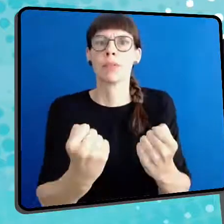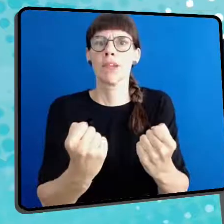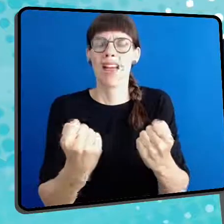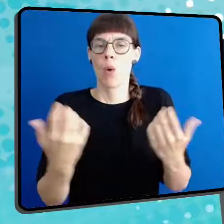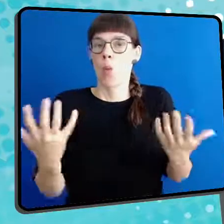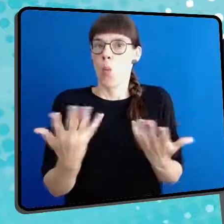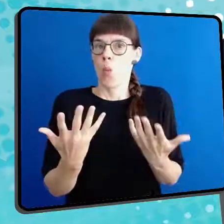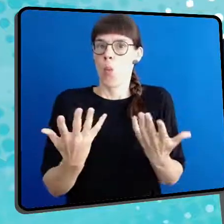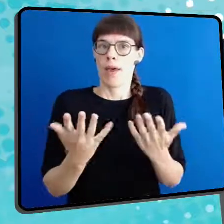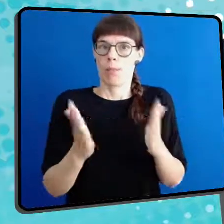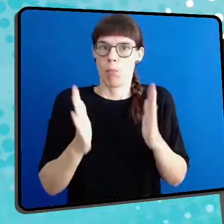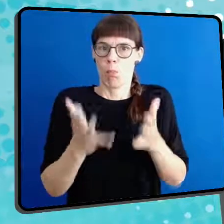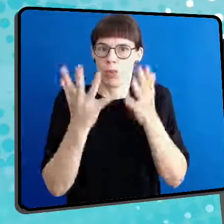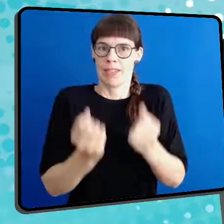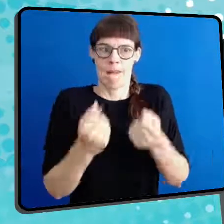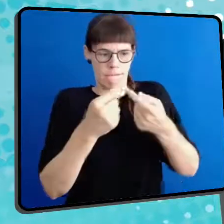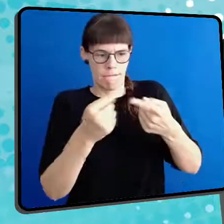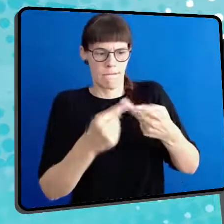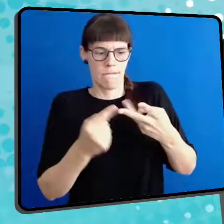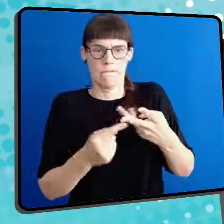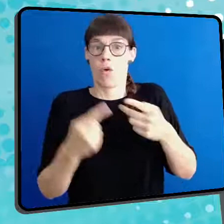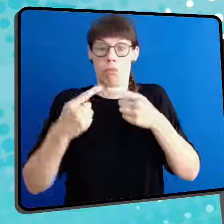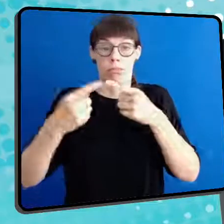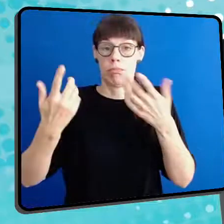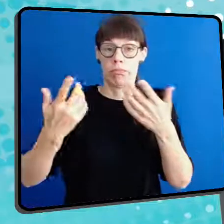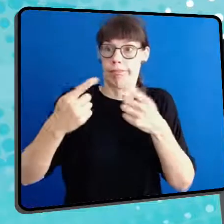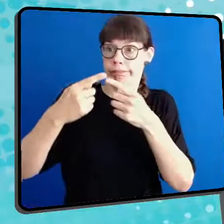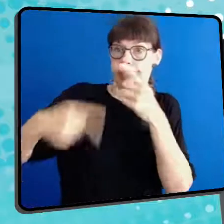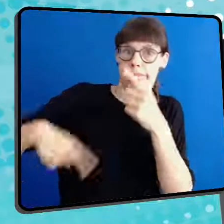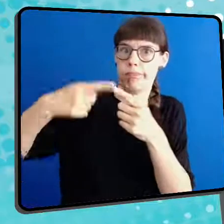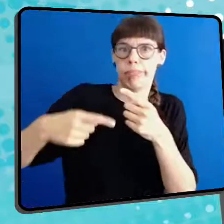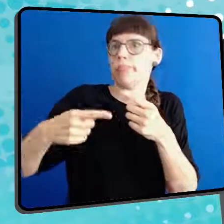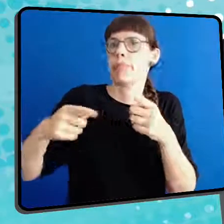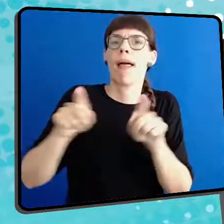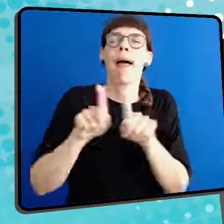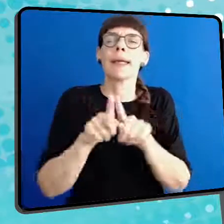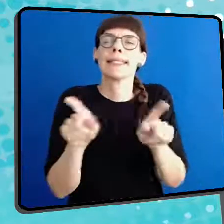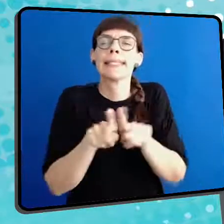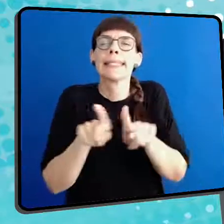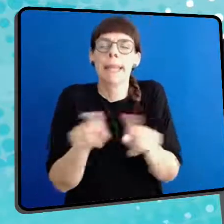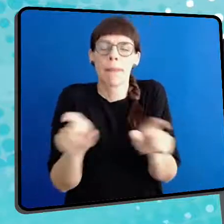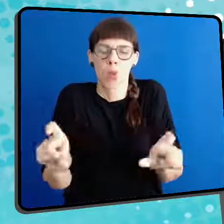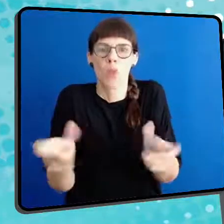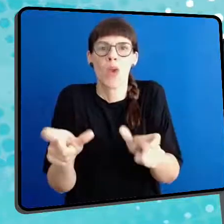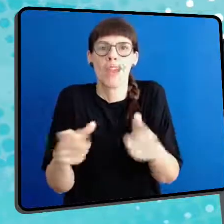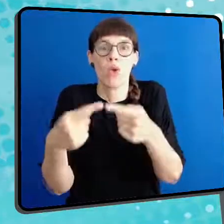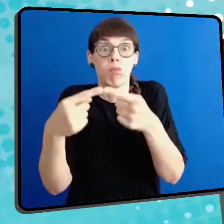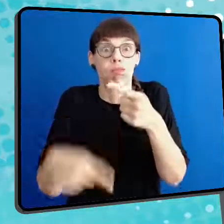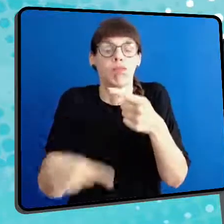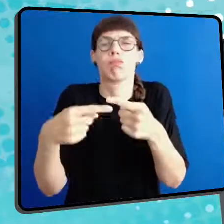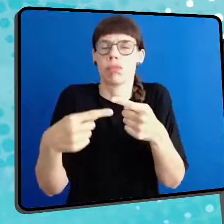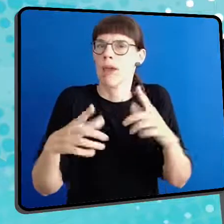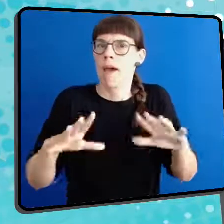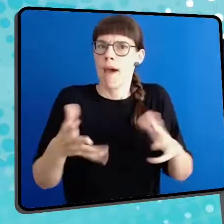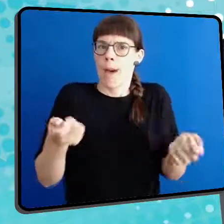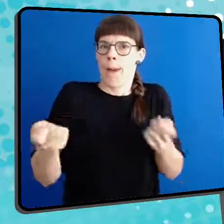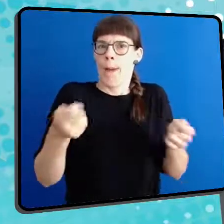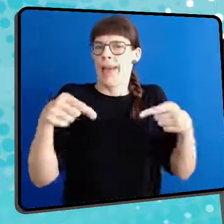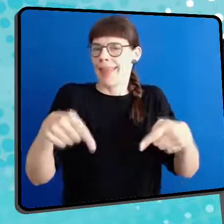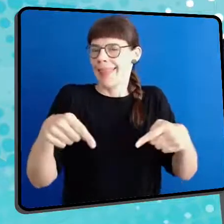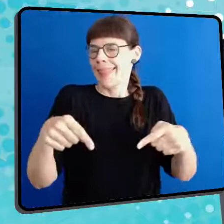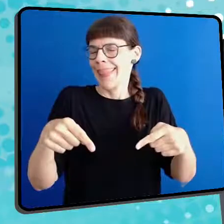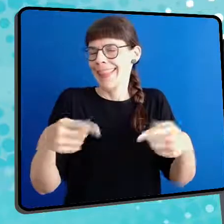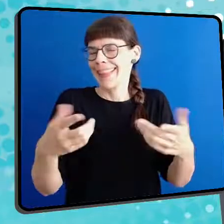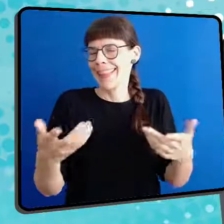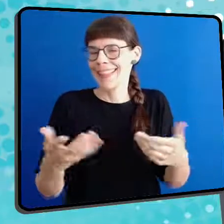submit something through? Just like when you go through a tunnel with the radio, right? It just zips out. Like, what do we do? Things like that. And